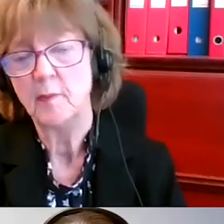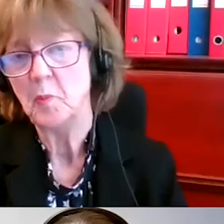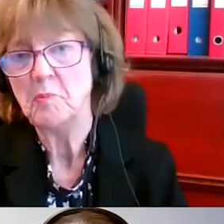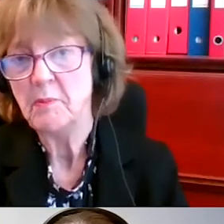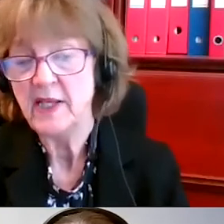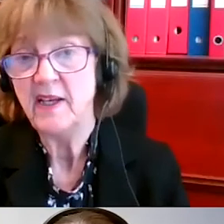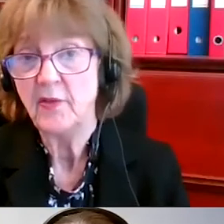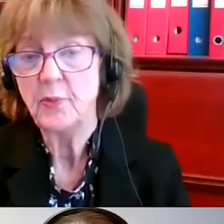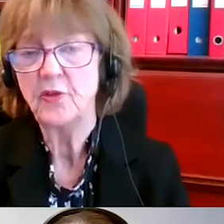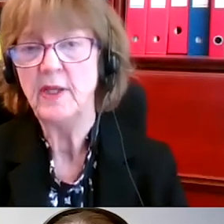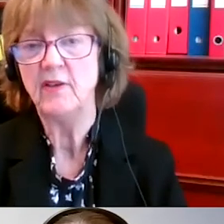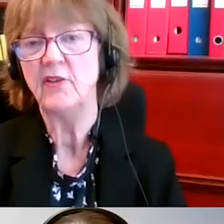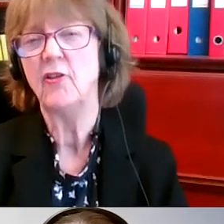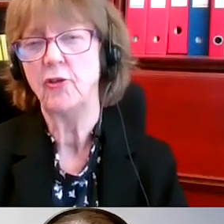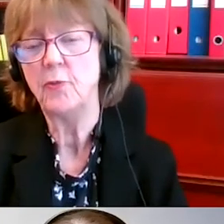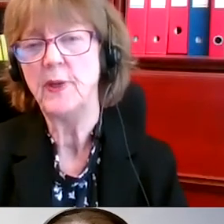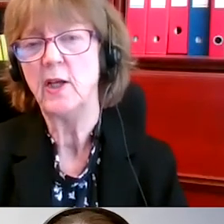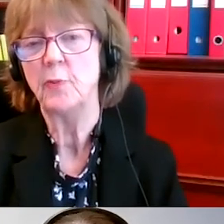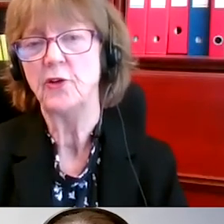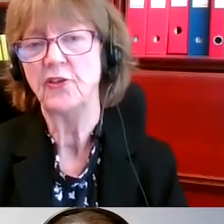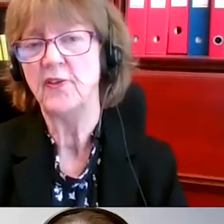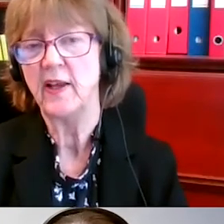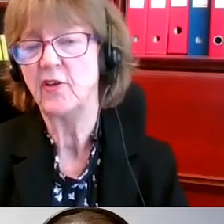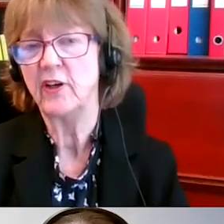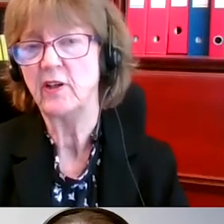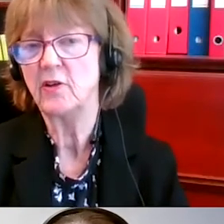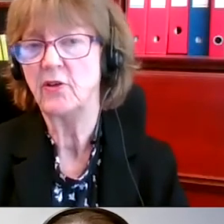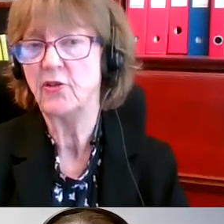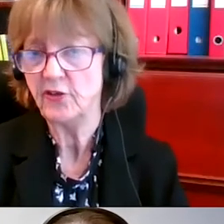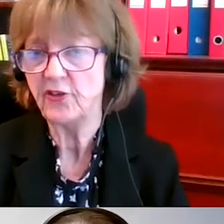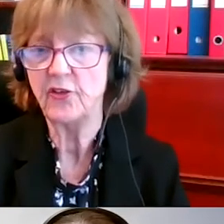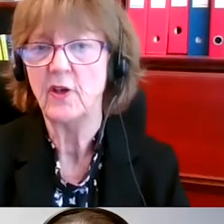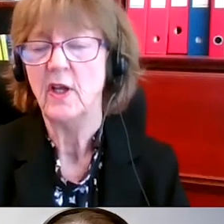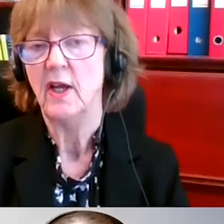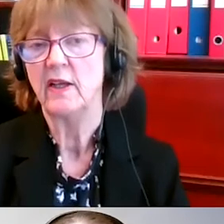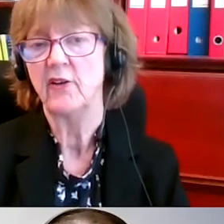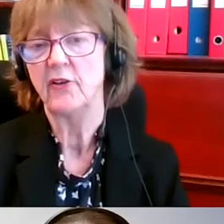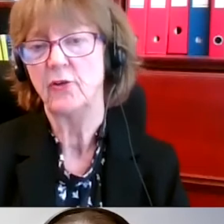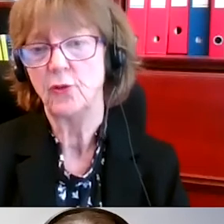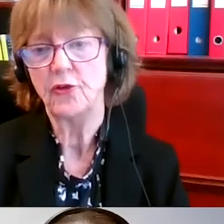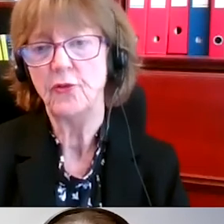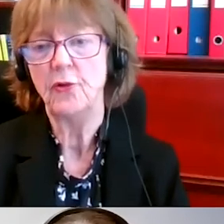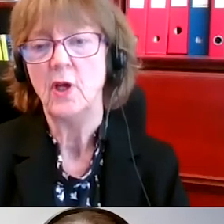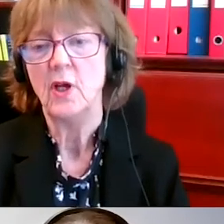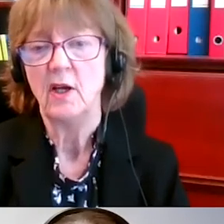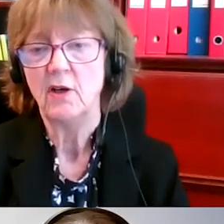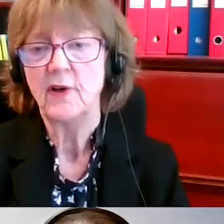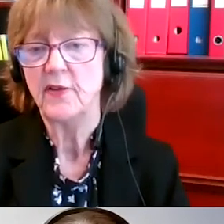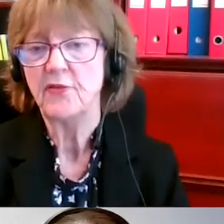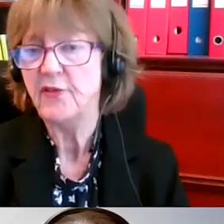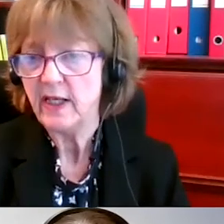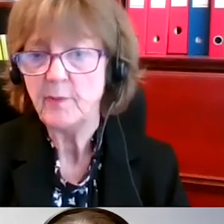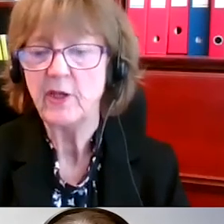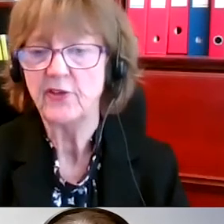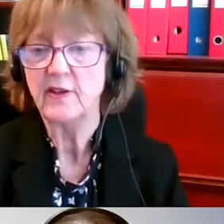are many other possibilities. It should be a person that the child trusts and can talk to